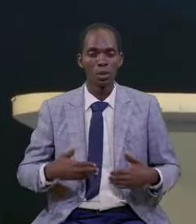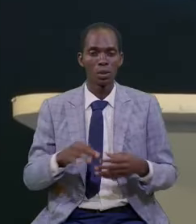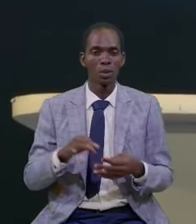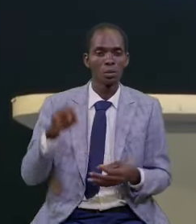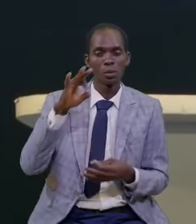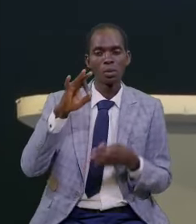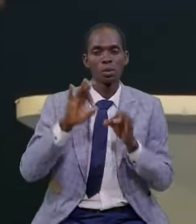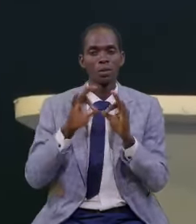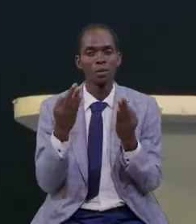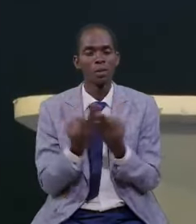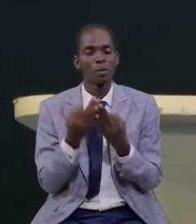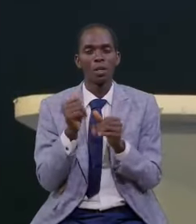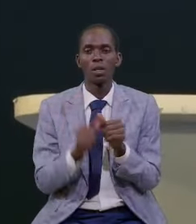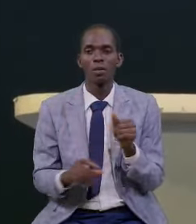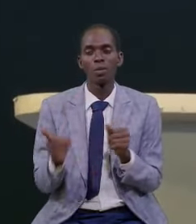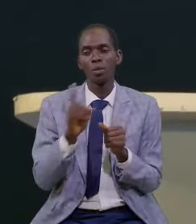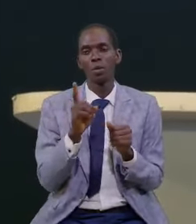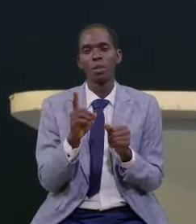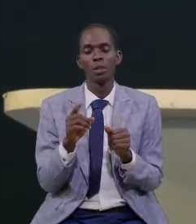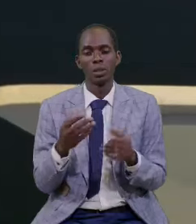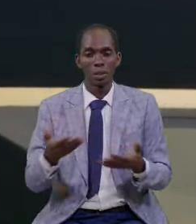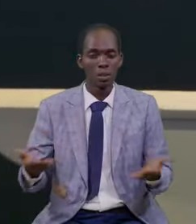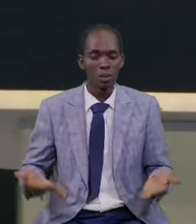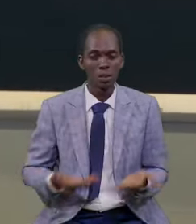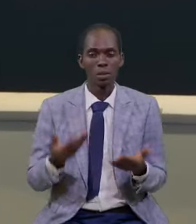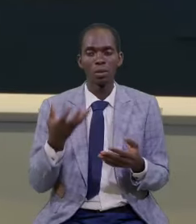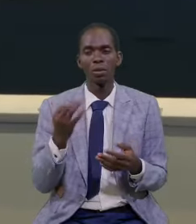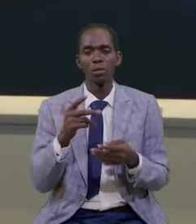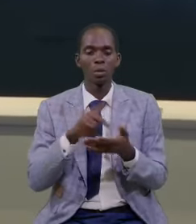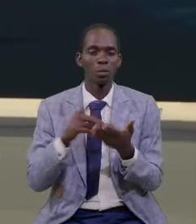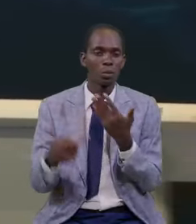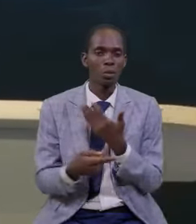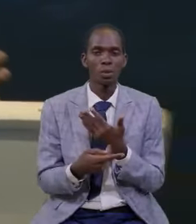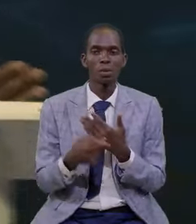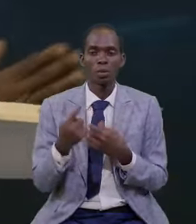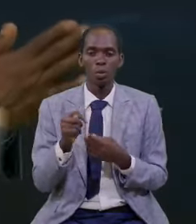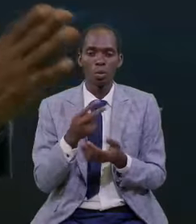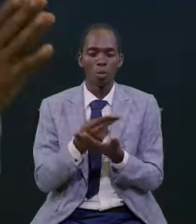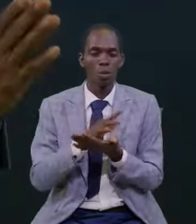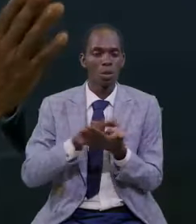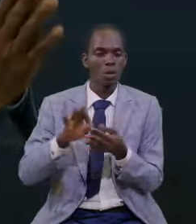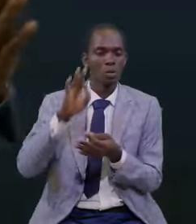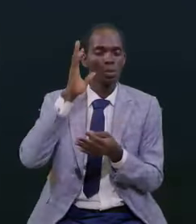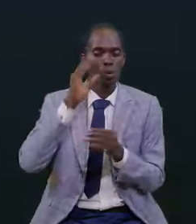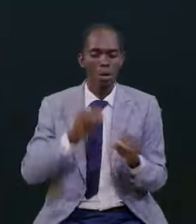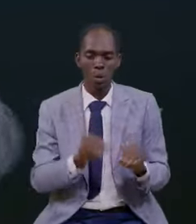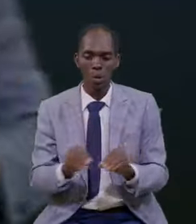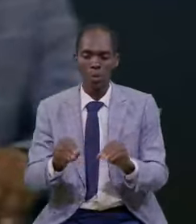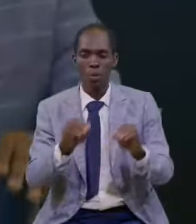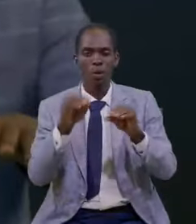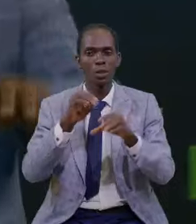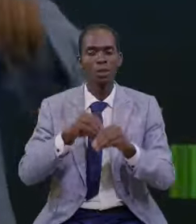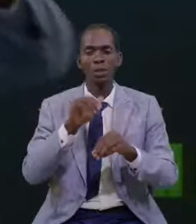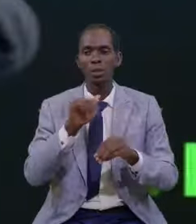all over the crusade ground tonight. The Holy Spirit will move in an